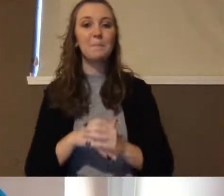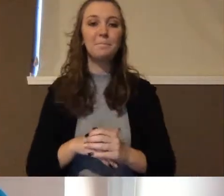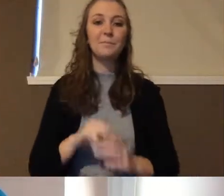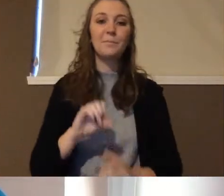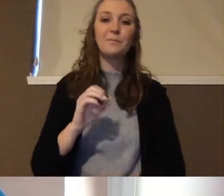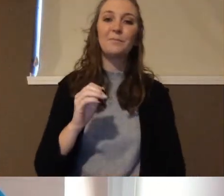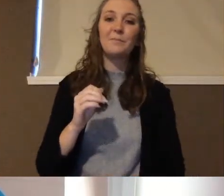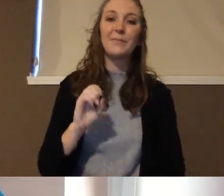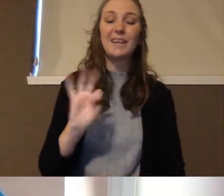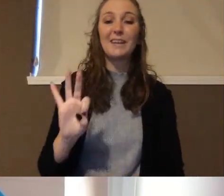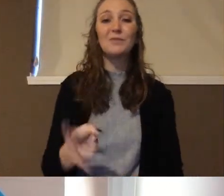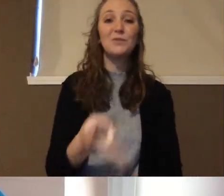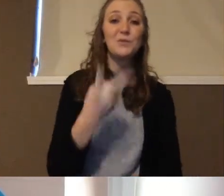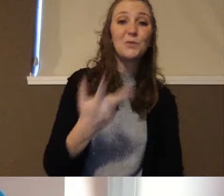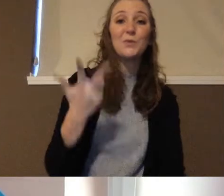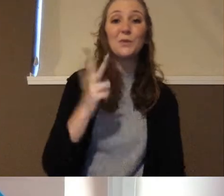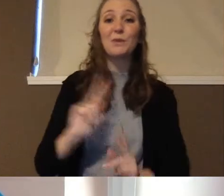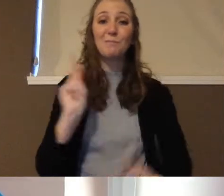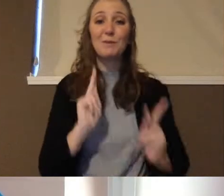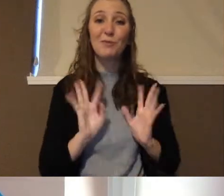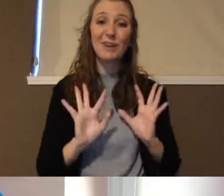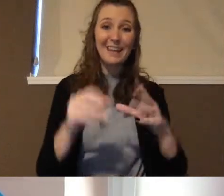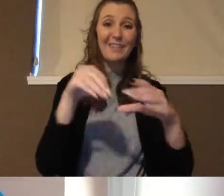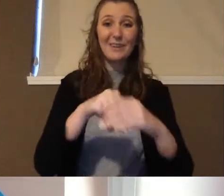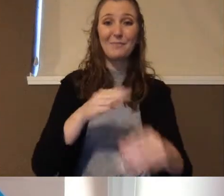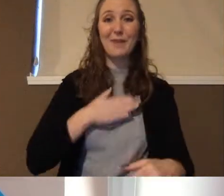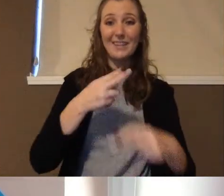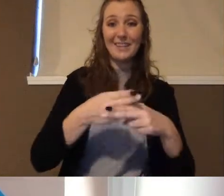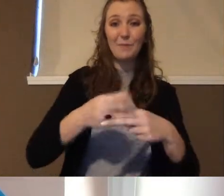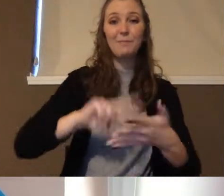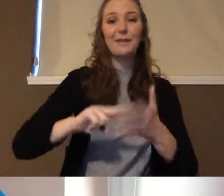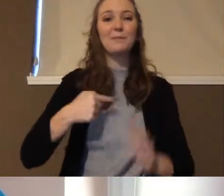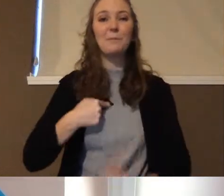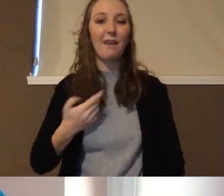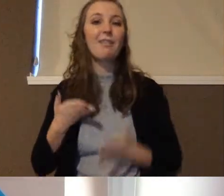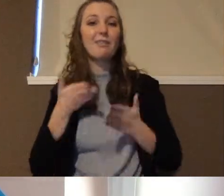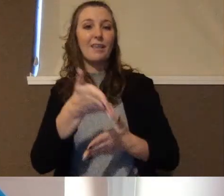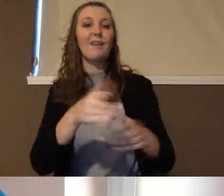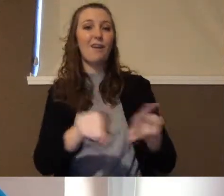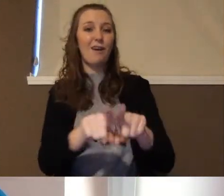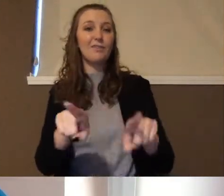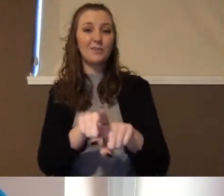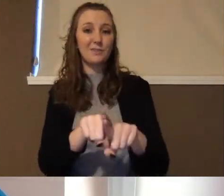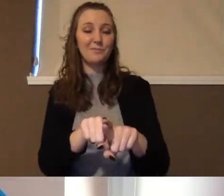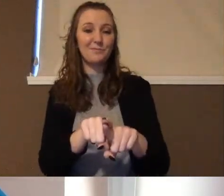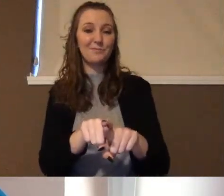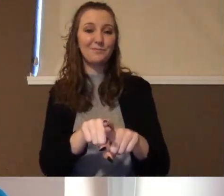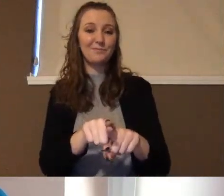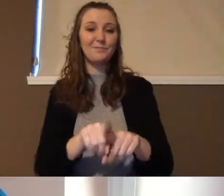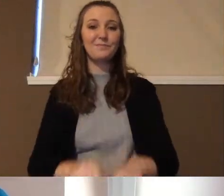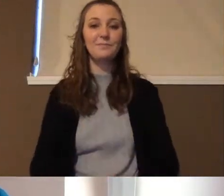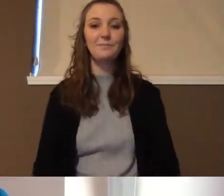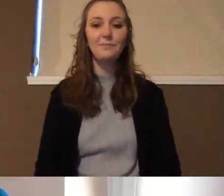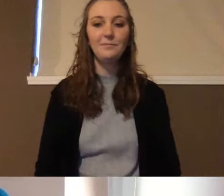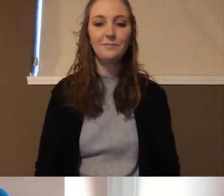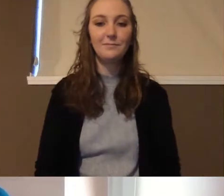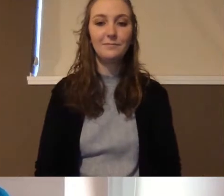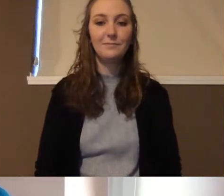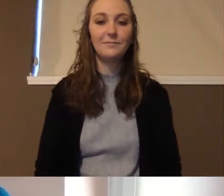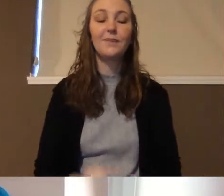by my Abba God in heaven. Where two or three are gathered in my